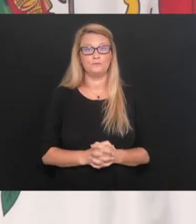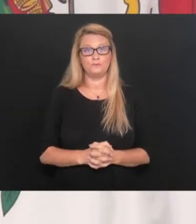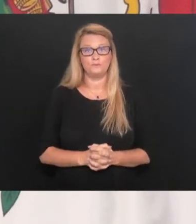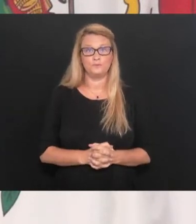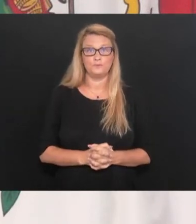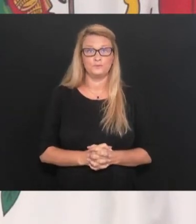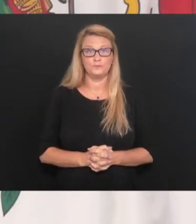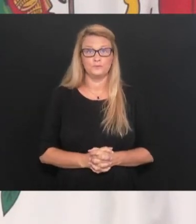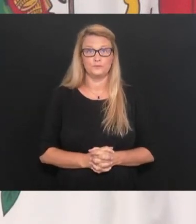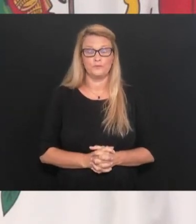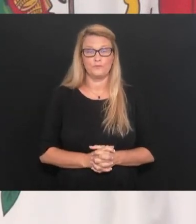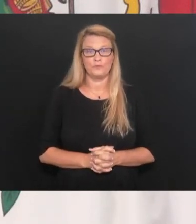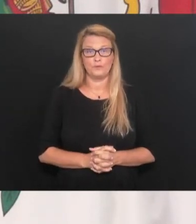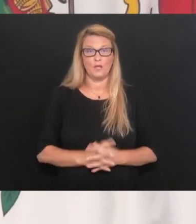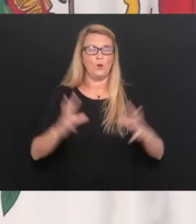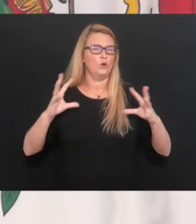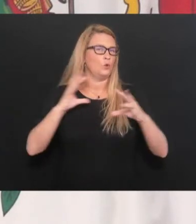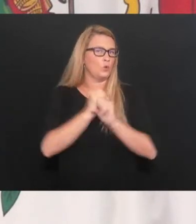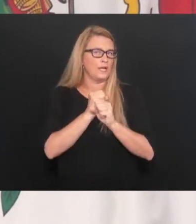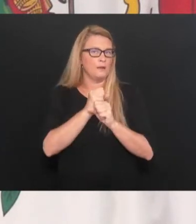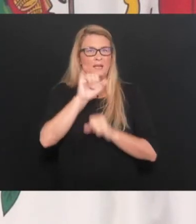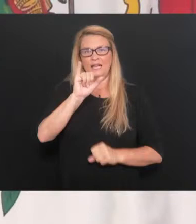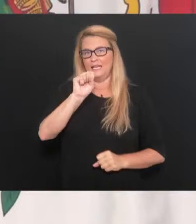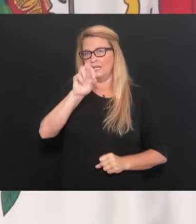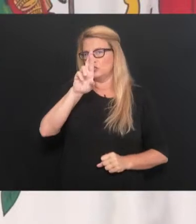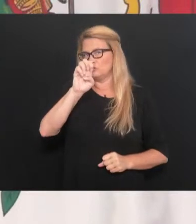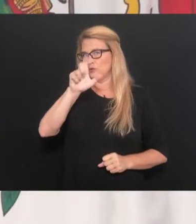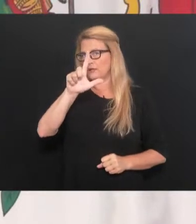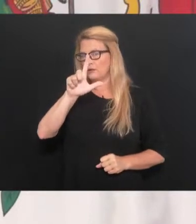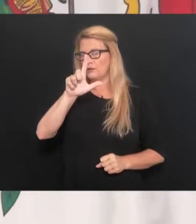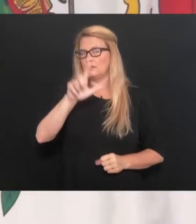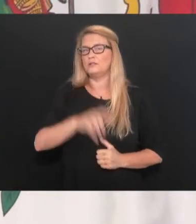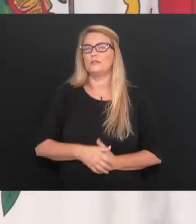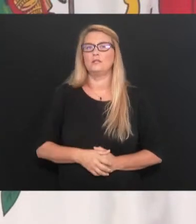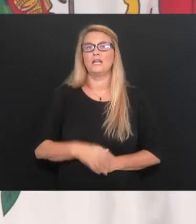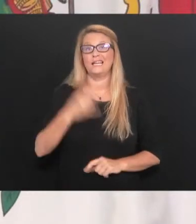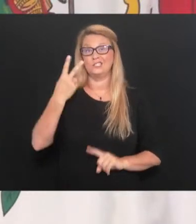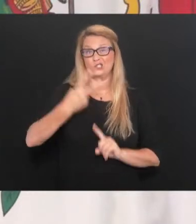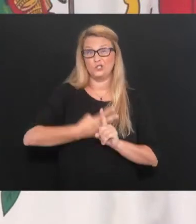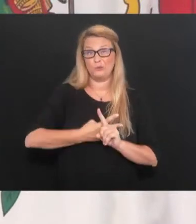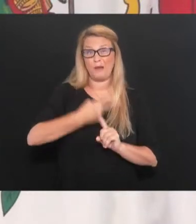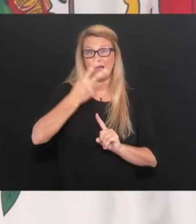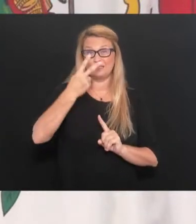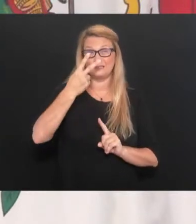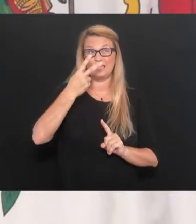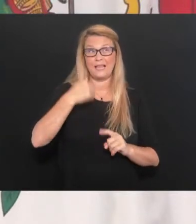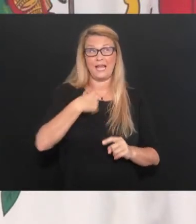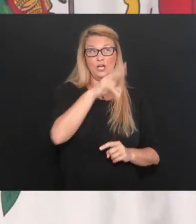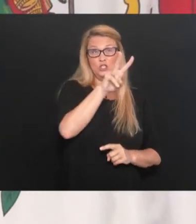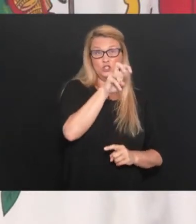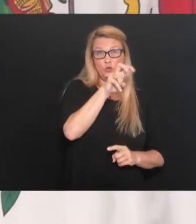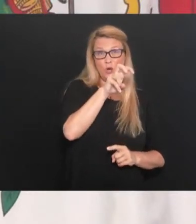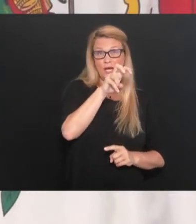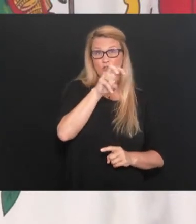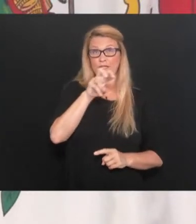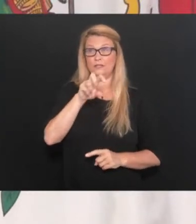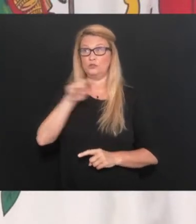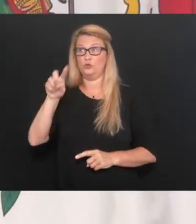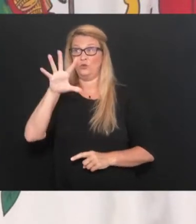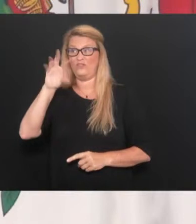Just again, to recap a little bit about Israel and everything, like I said, in 2 months, they went from 200 cases to